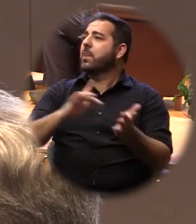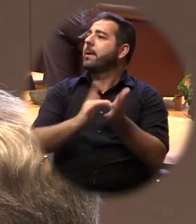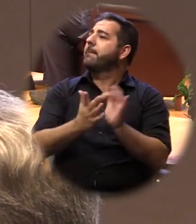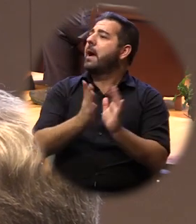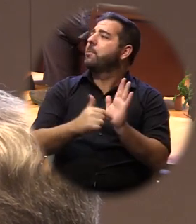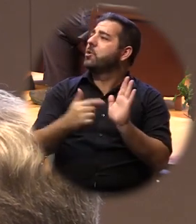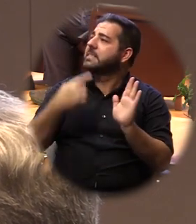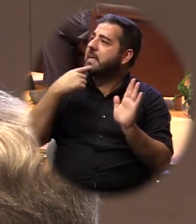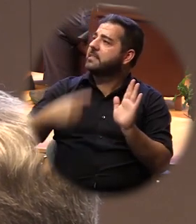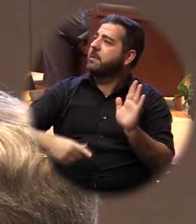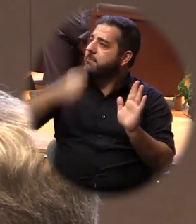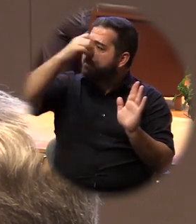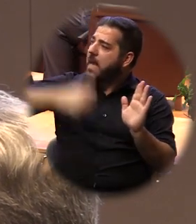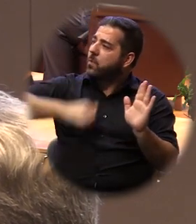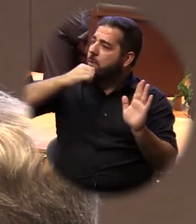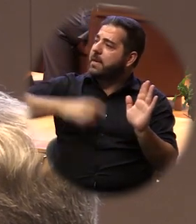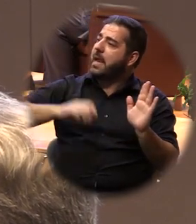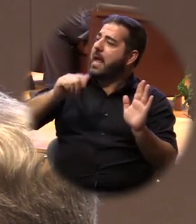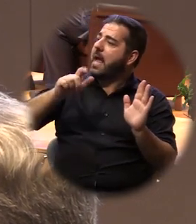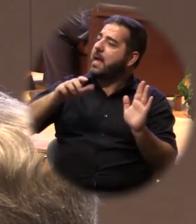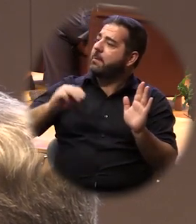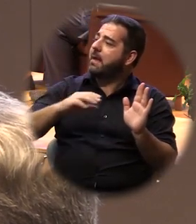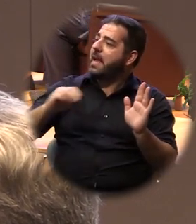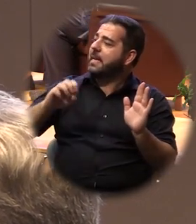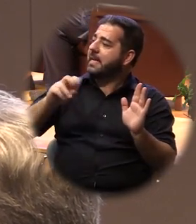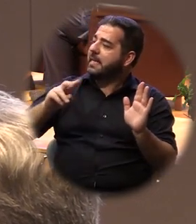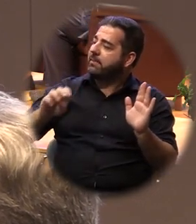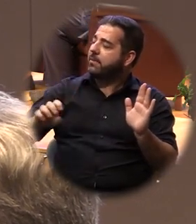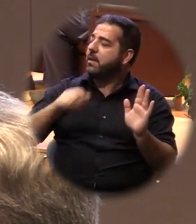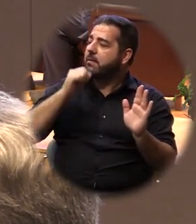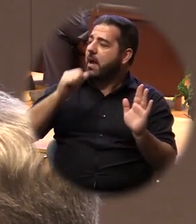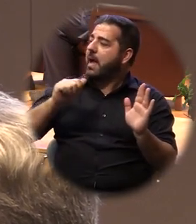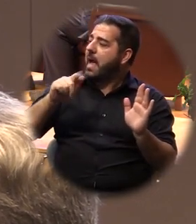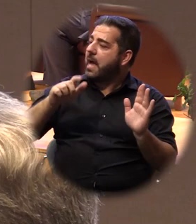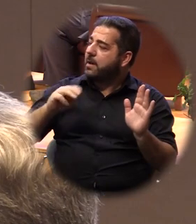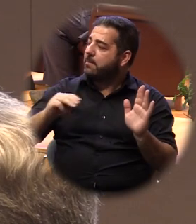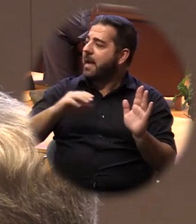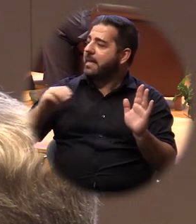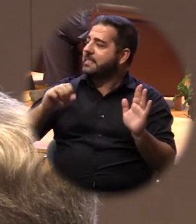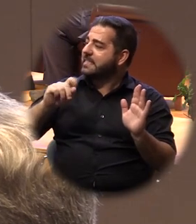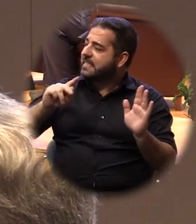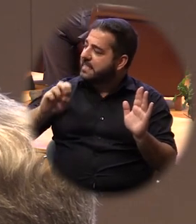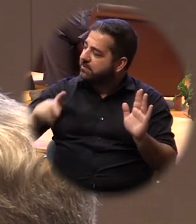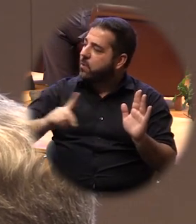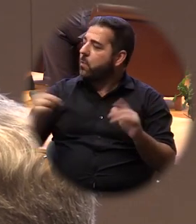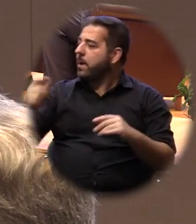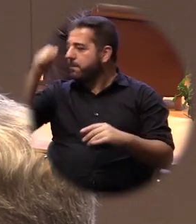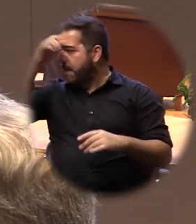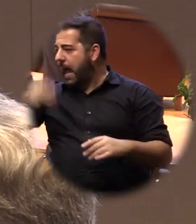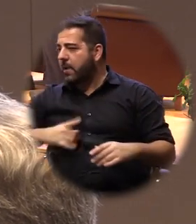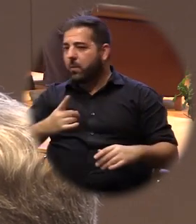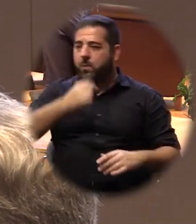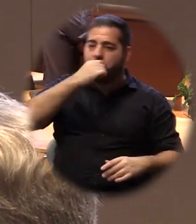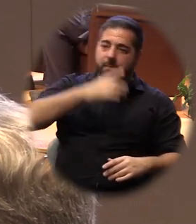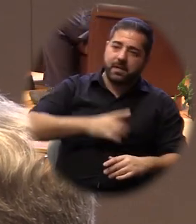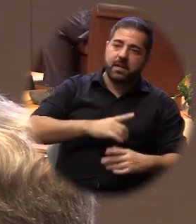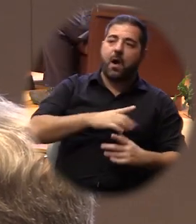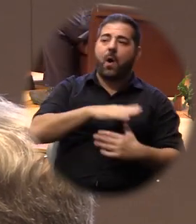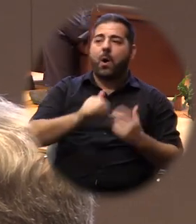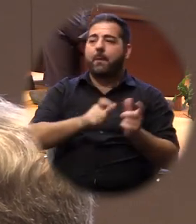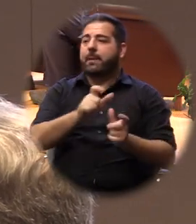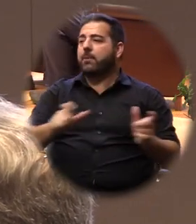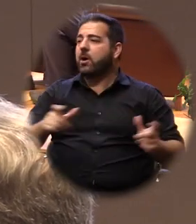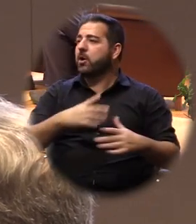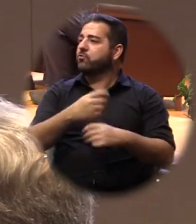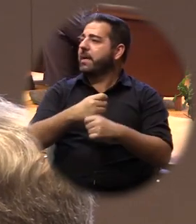was man and woman. It's Adam and Eve and not Adam and Steve and one man, one woman. That's how all people were created. And they pull